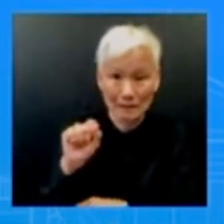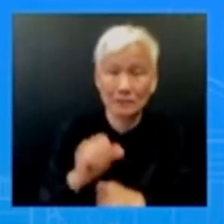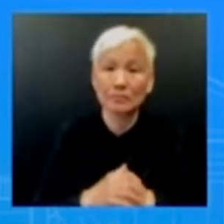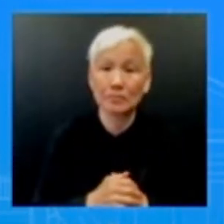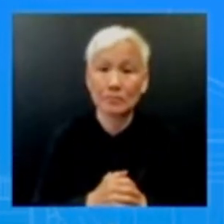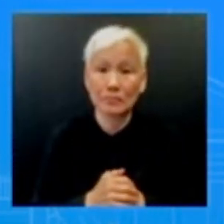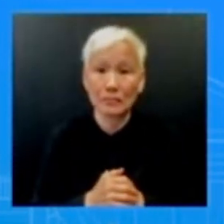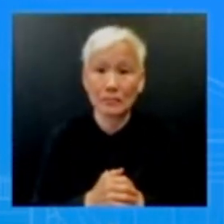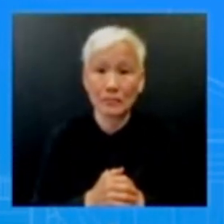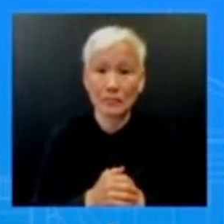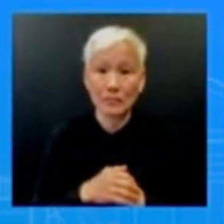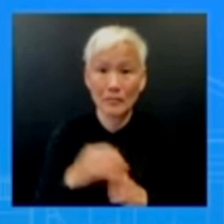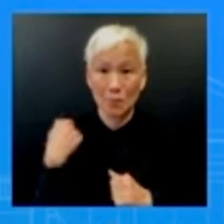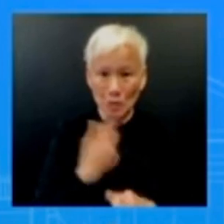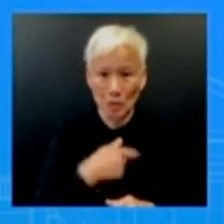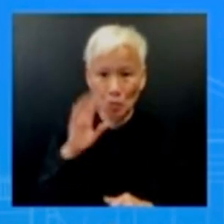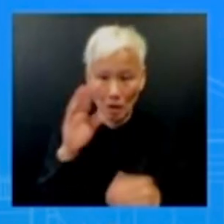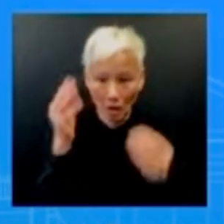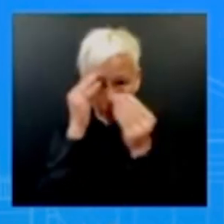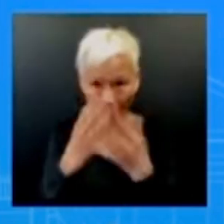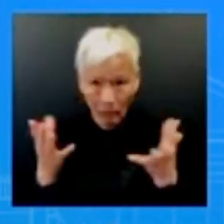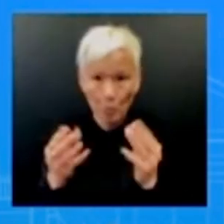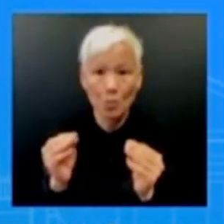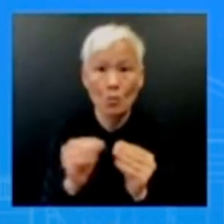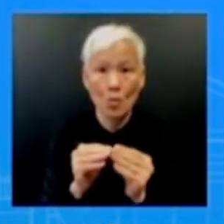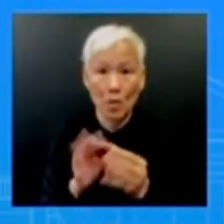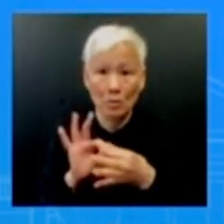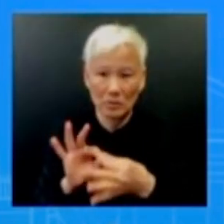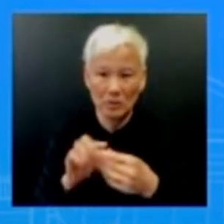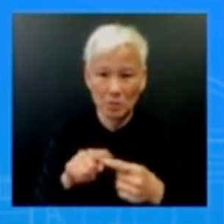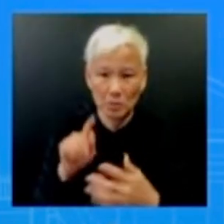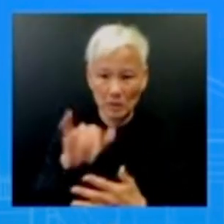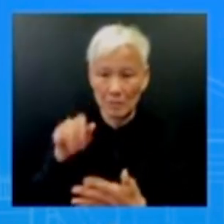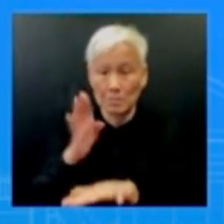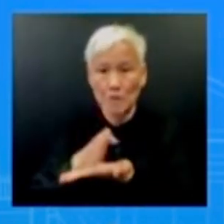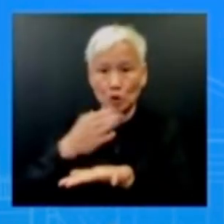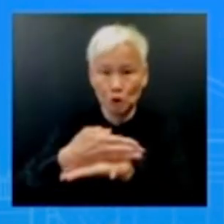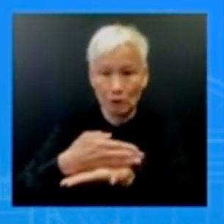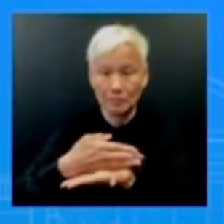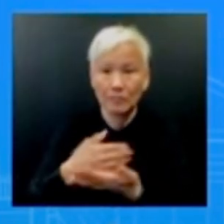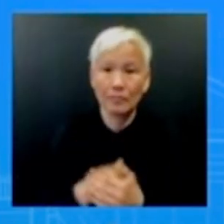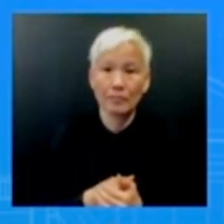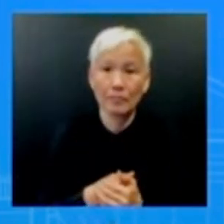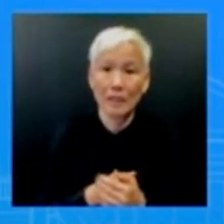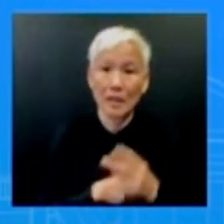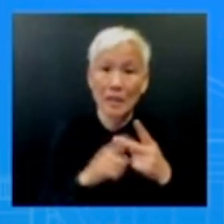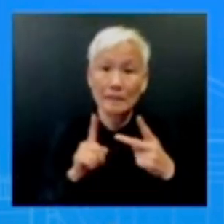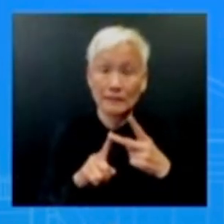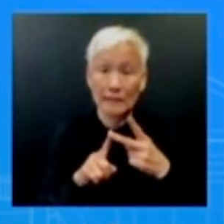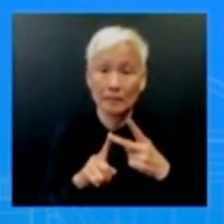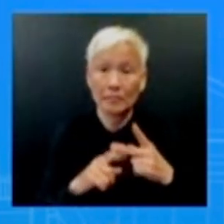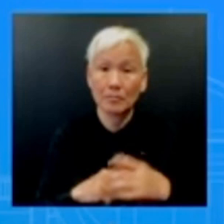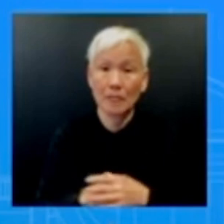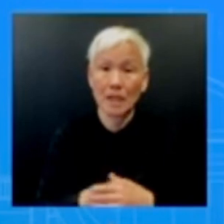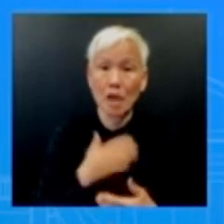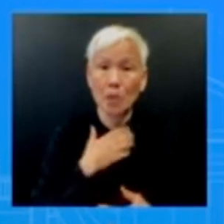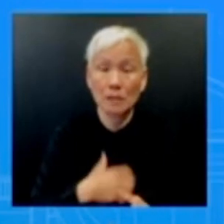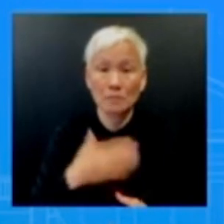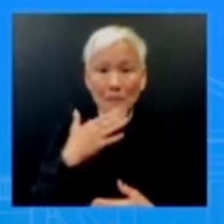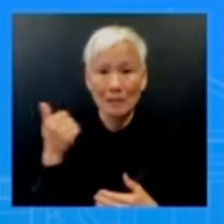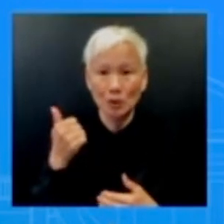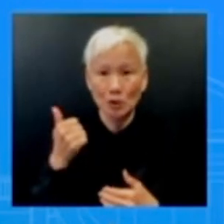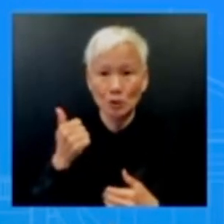day this week. One last thing, and then we'll get started. We send our best wishes to everyone celebrating